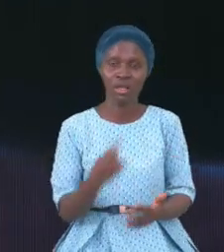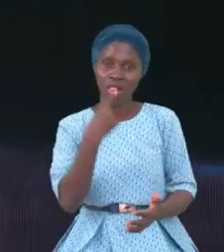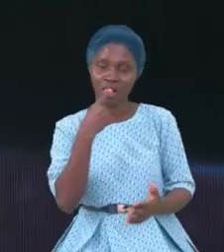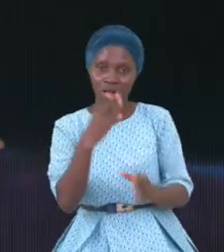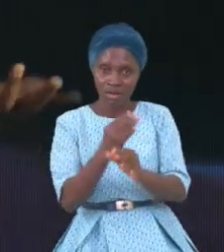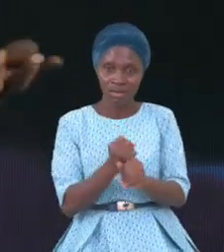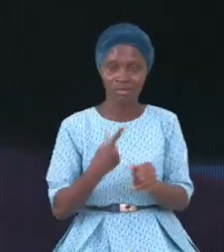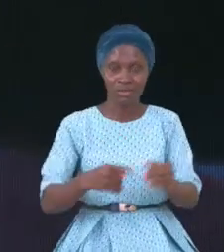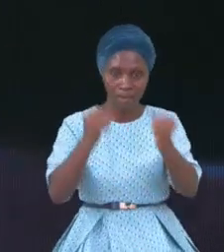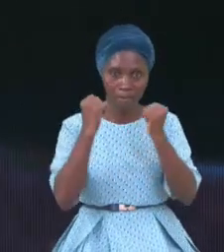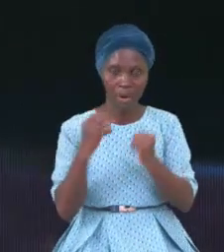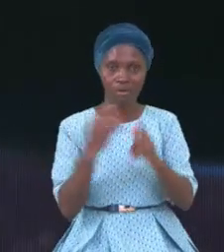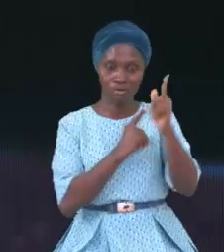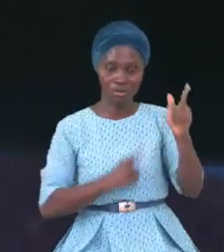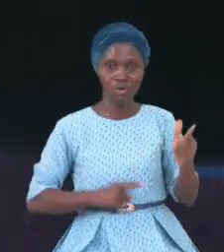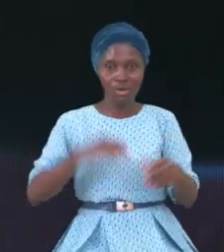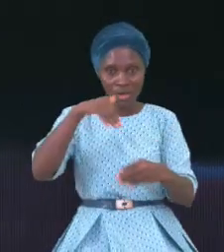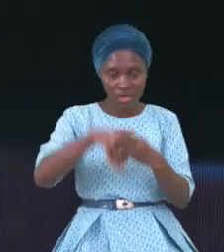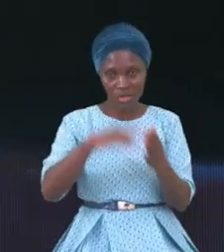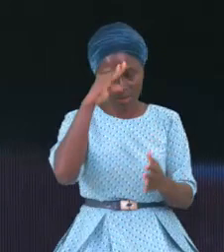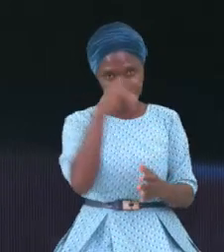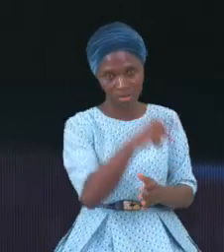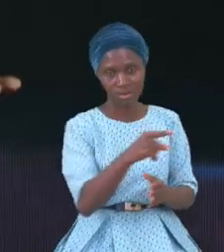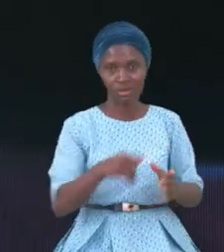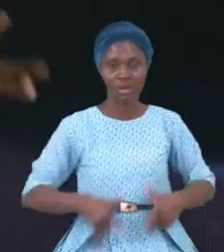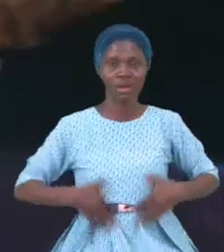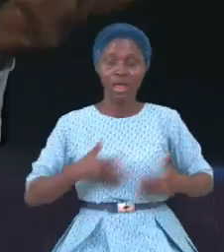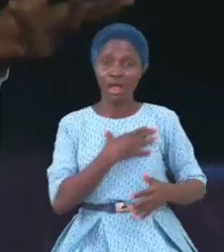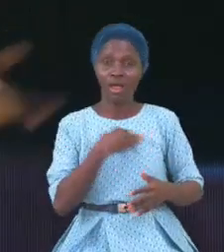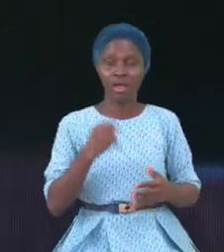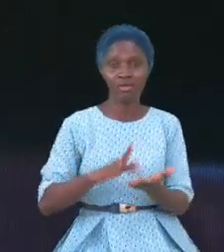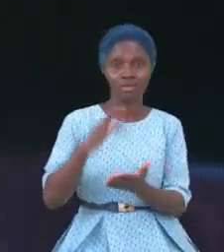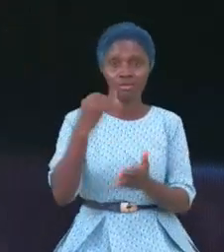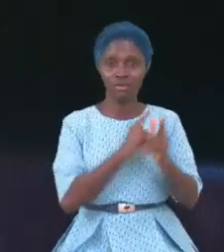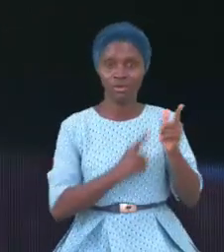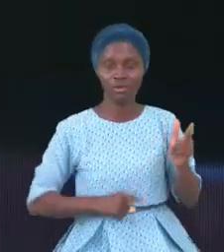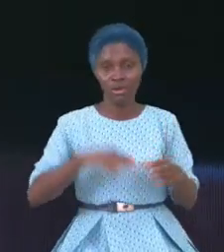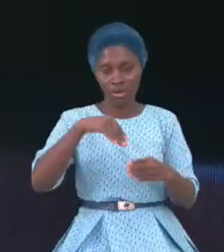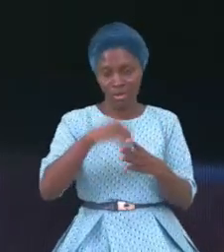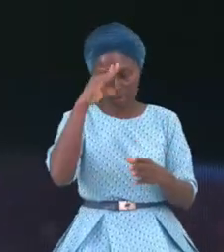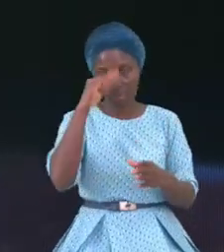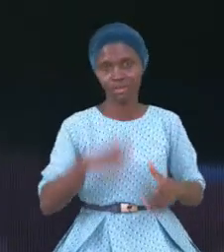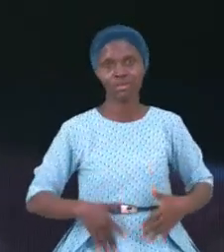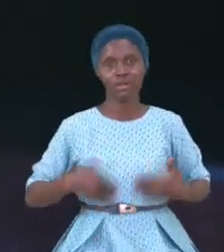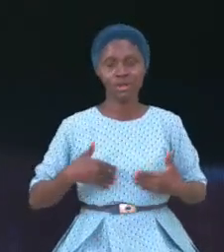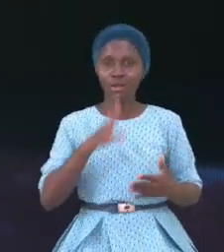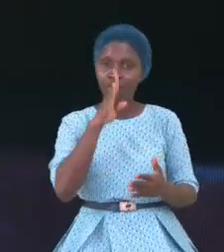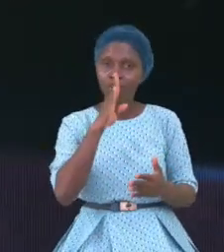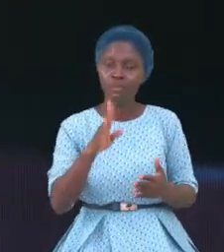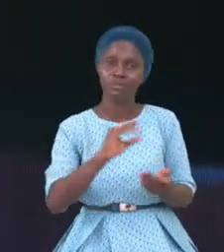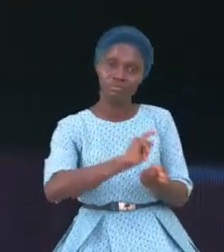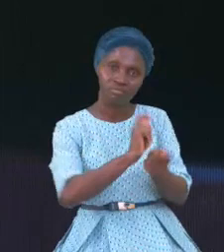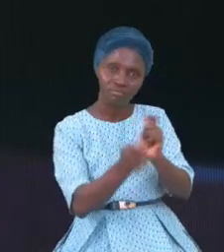the Lord in his life and the glory of the Lord in his life. Being transformed, the Lord can then use